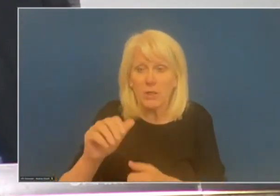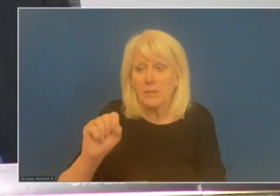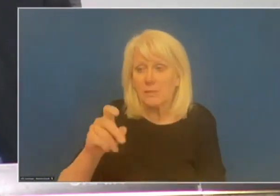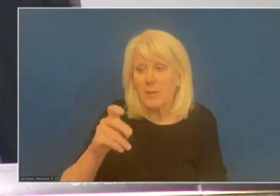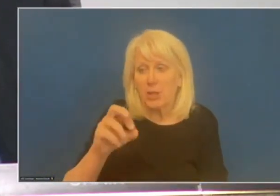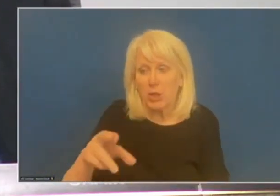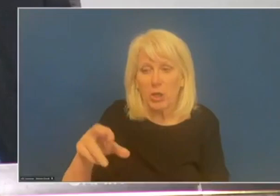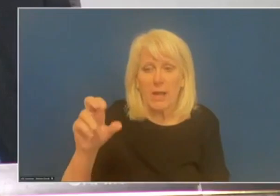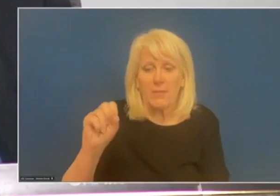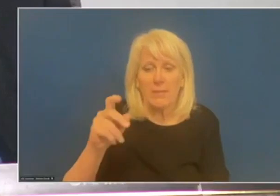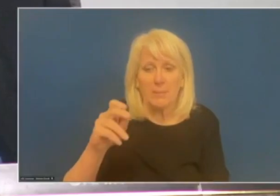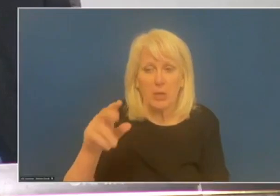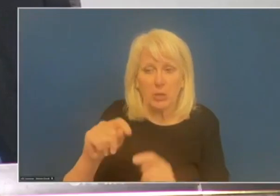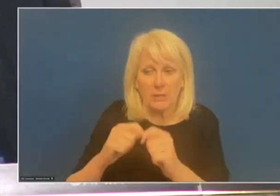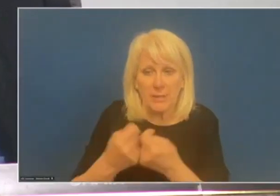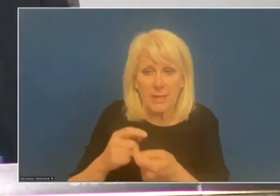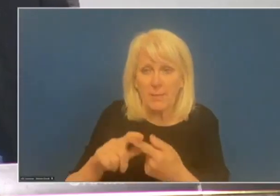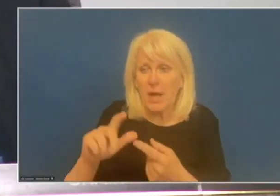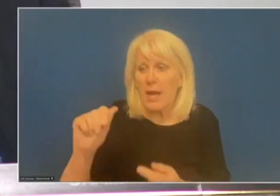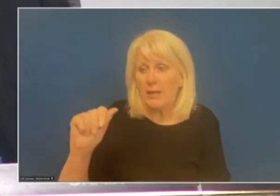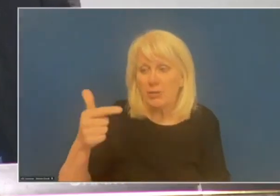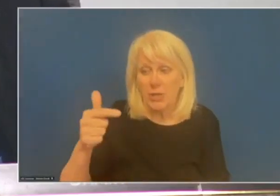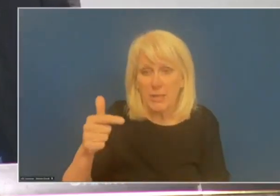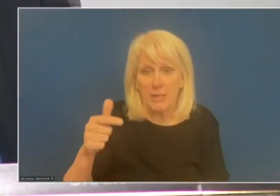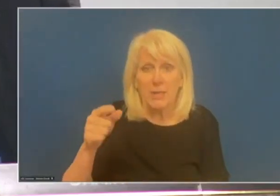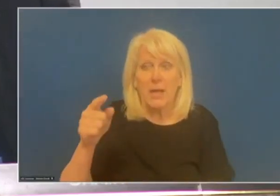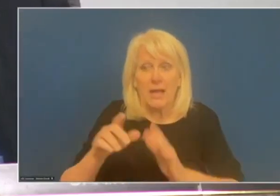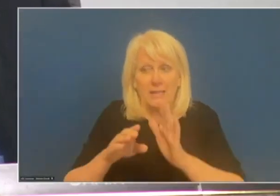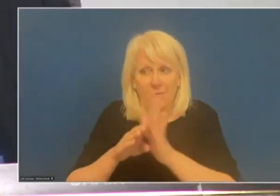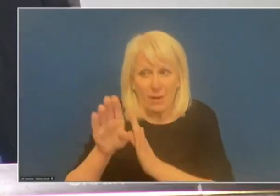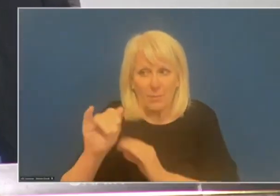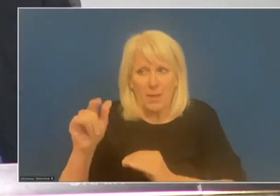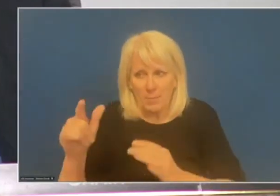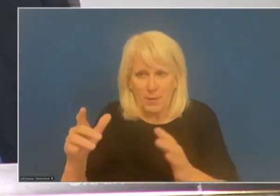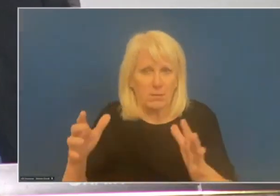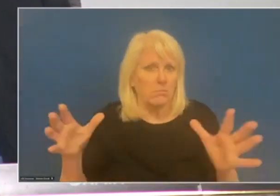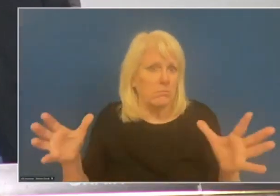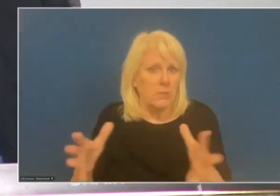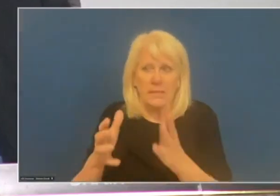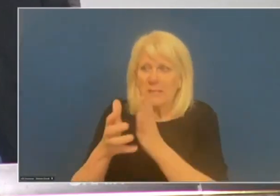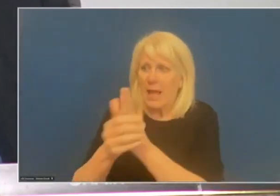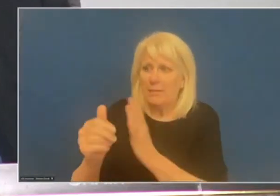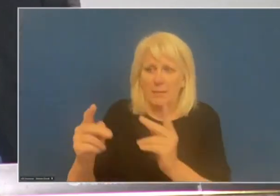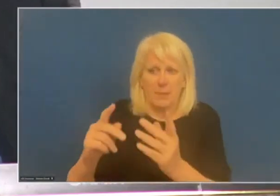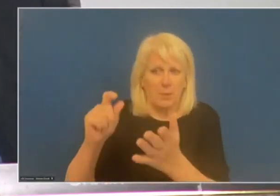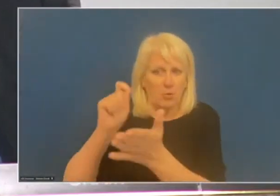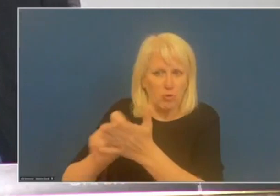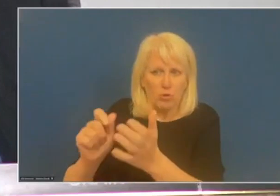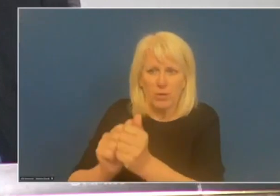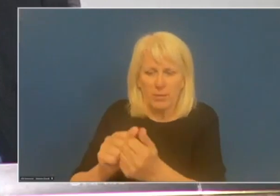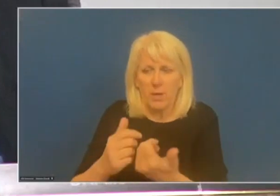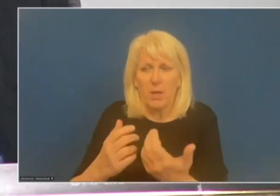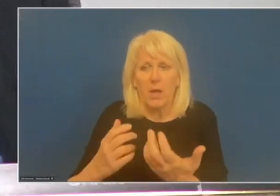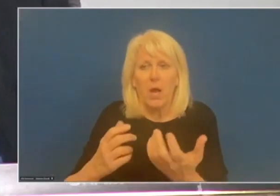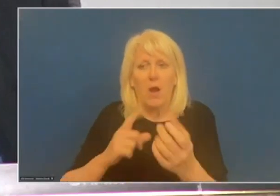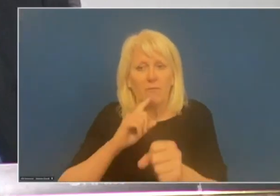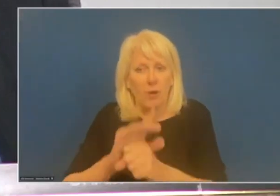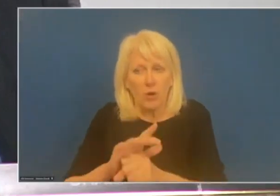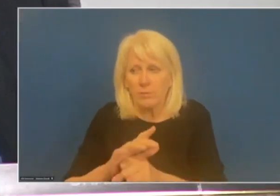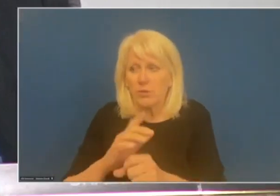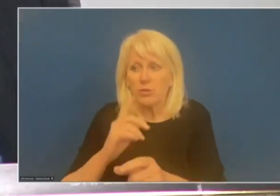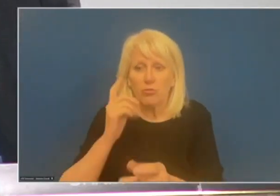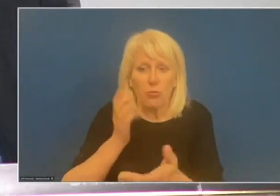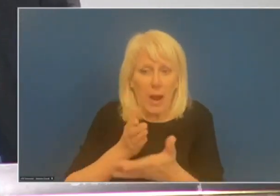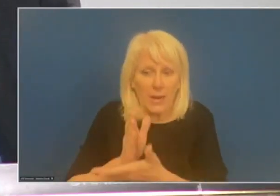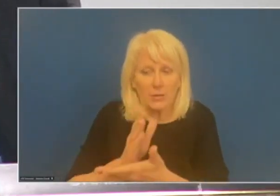General and other people in a process in developing a bill that affirms the right to abortion services in this state, that addresses